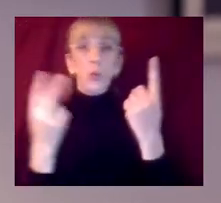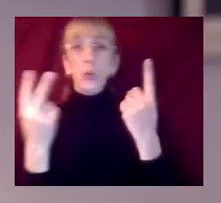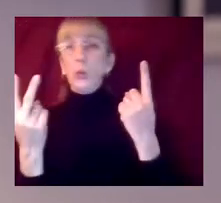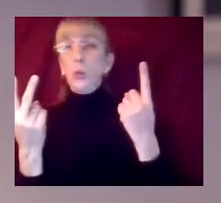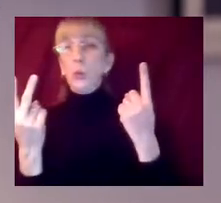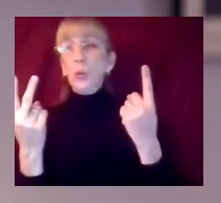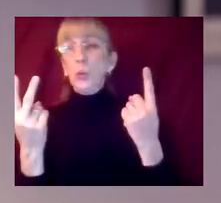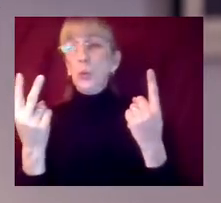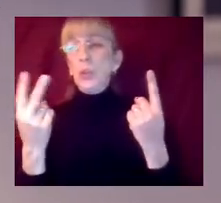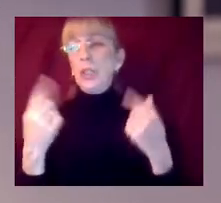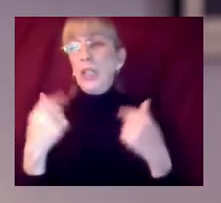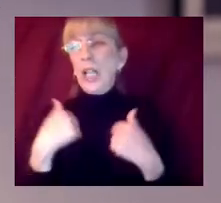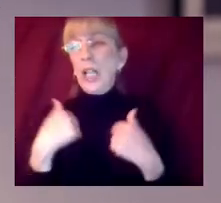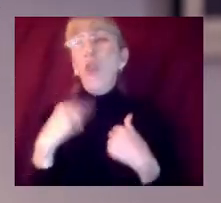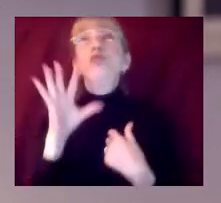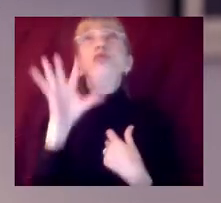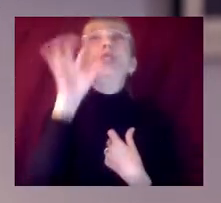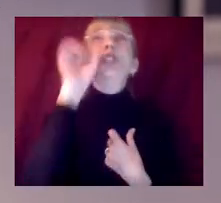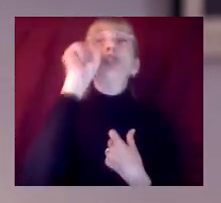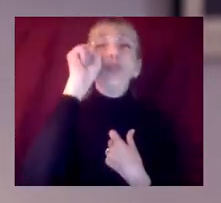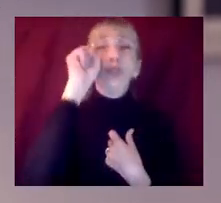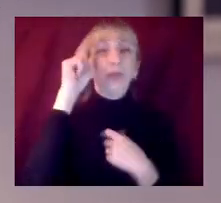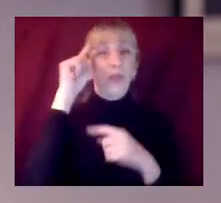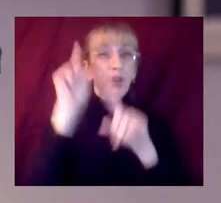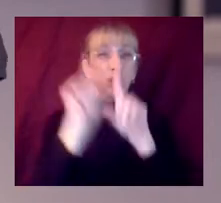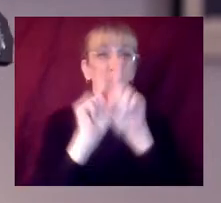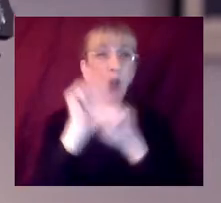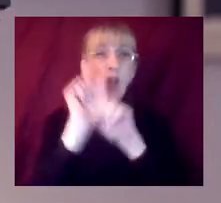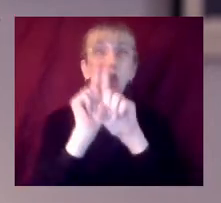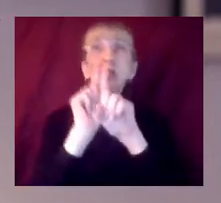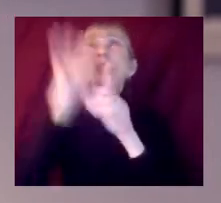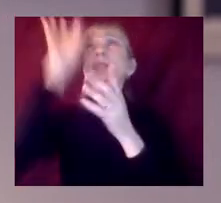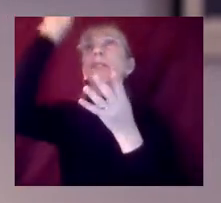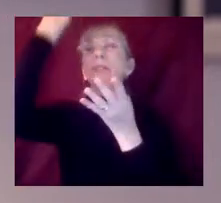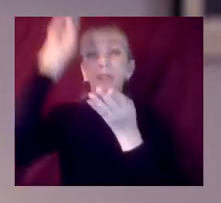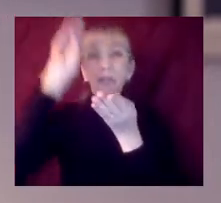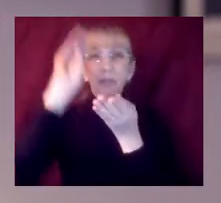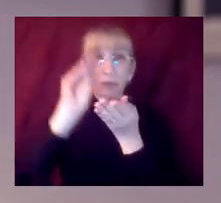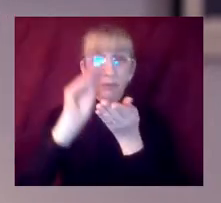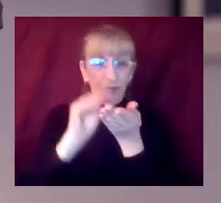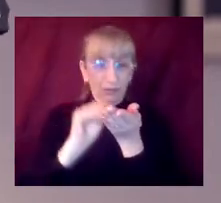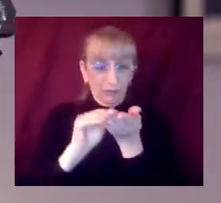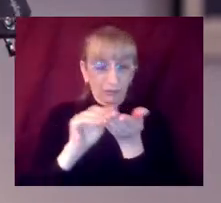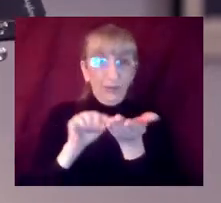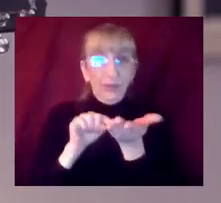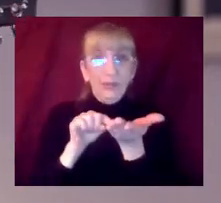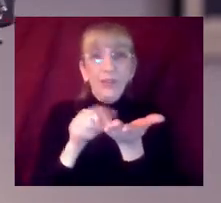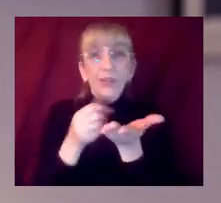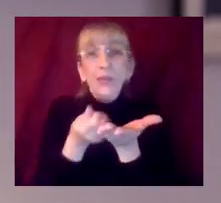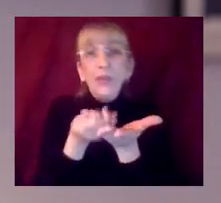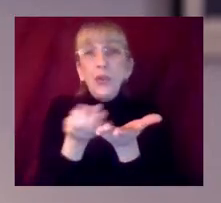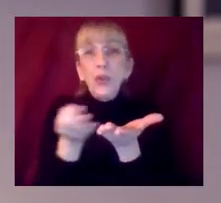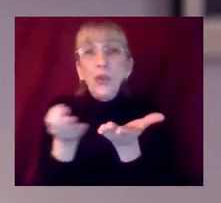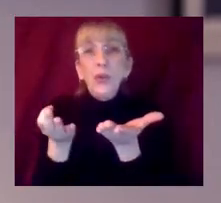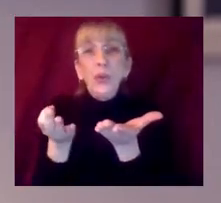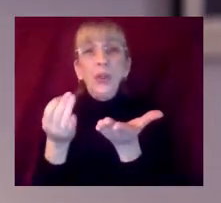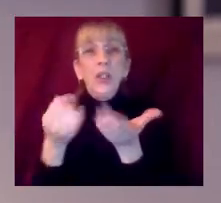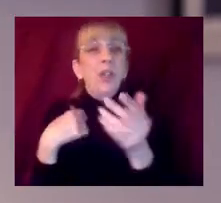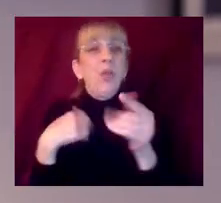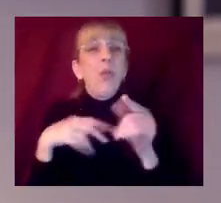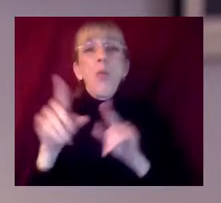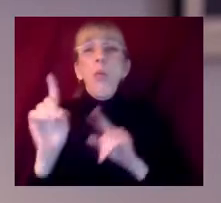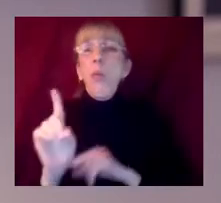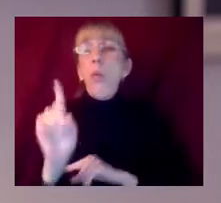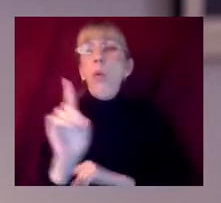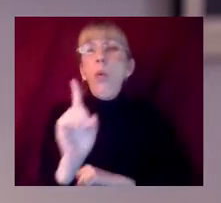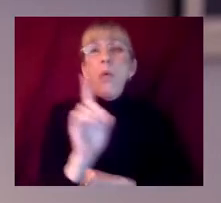I've reached for the stars, and I have even held a few. I've walked that